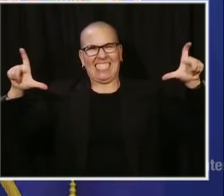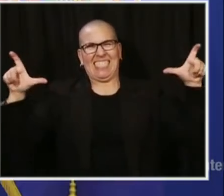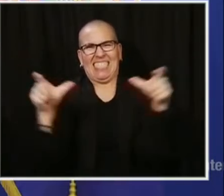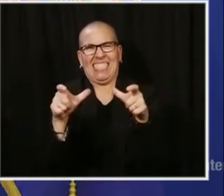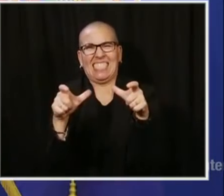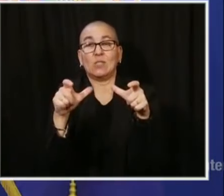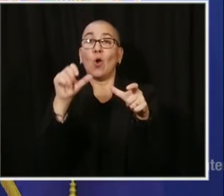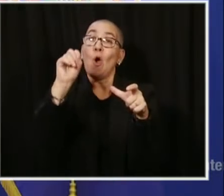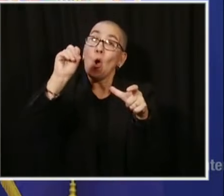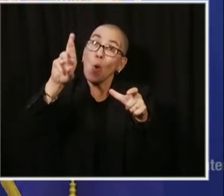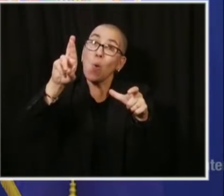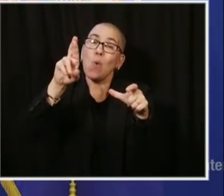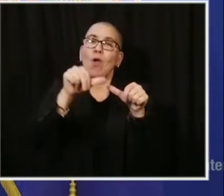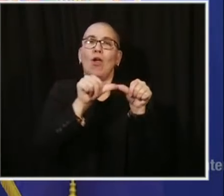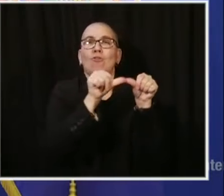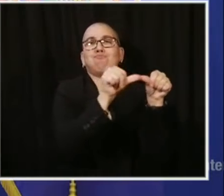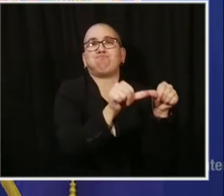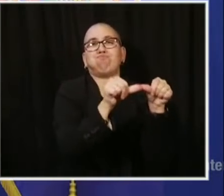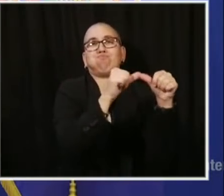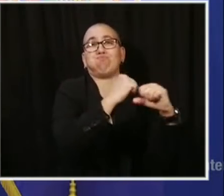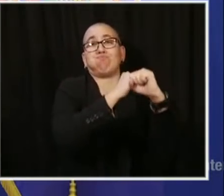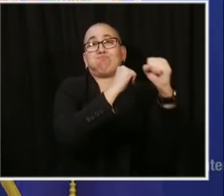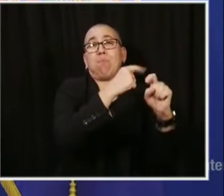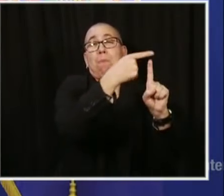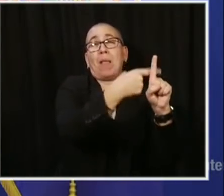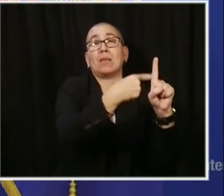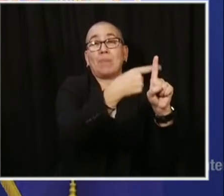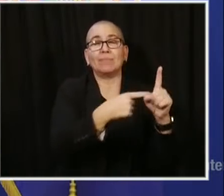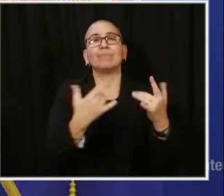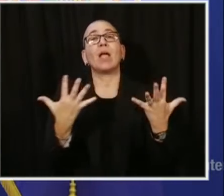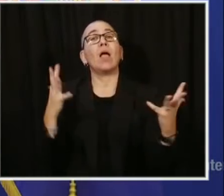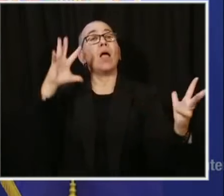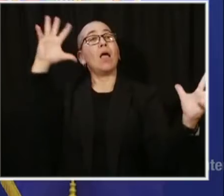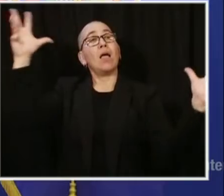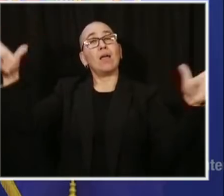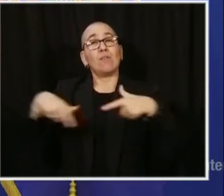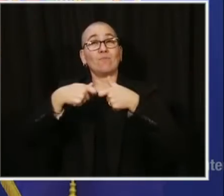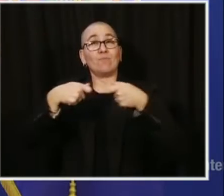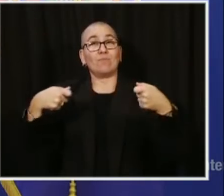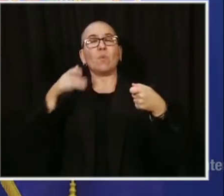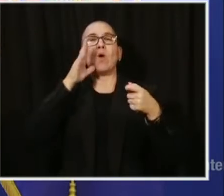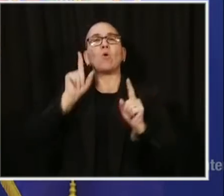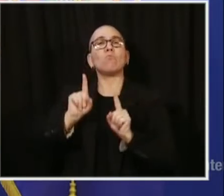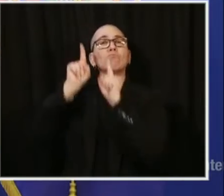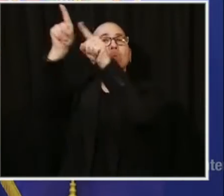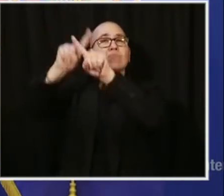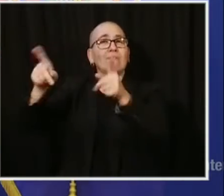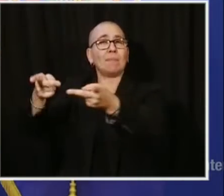go over and take some questions from the press and get this information out. So thank you, Minnesota.